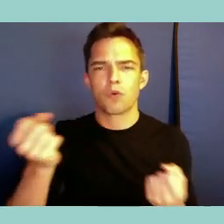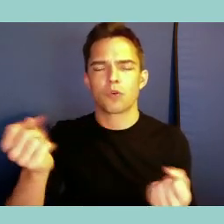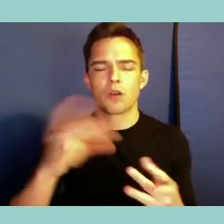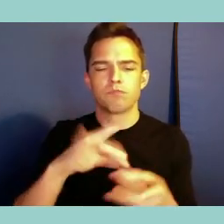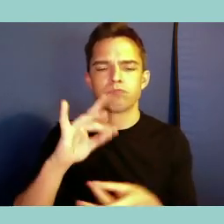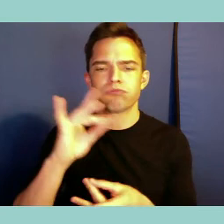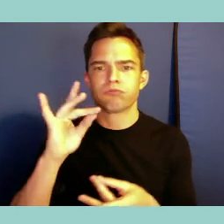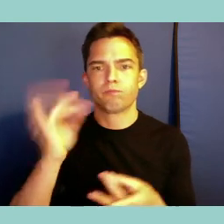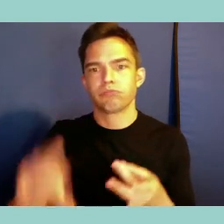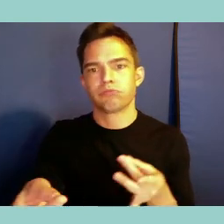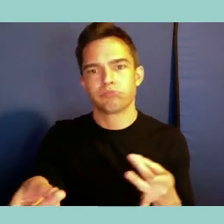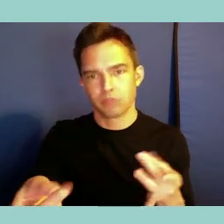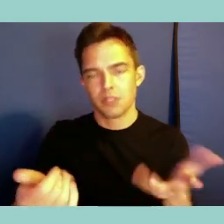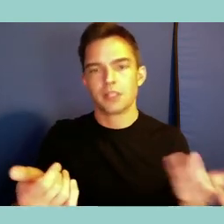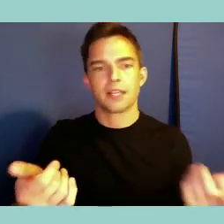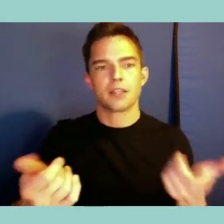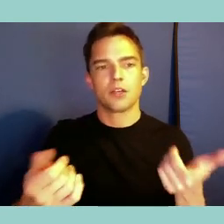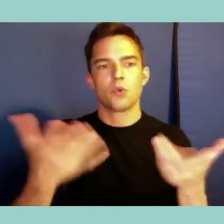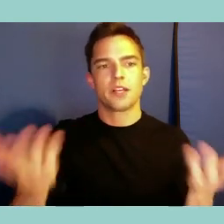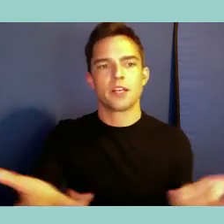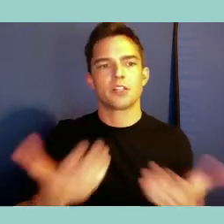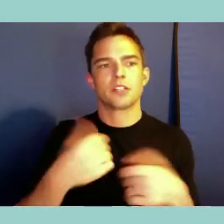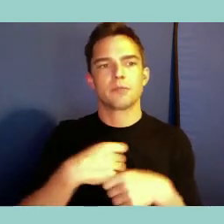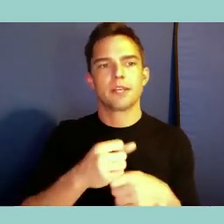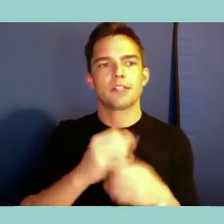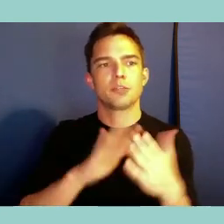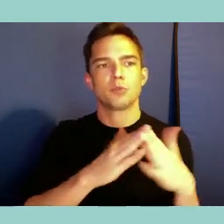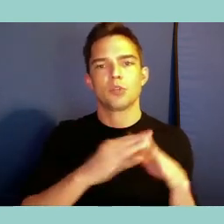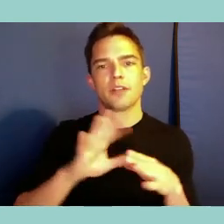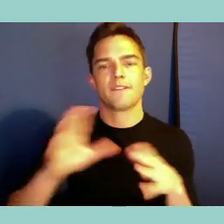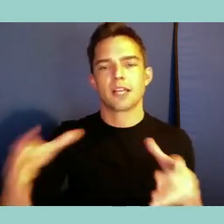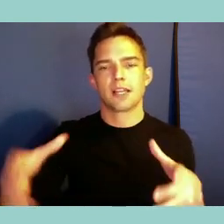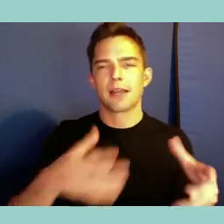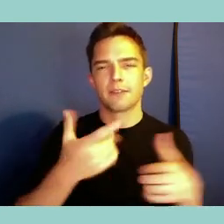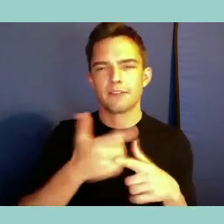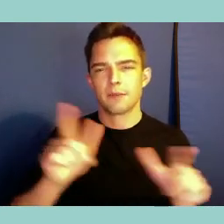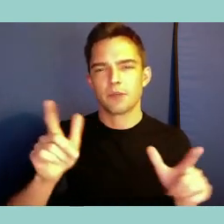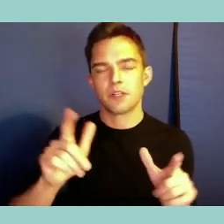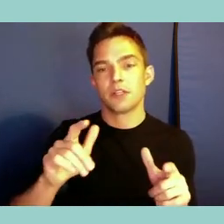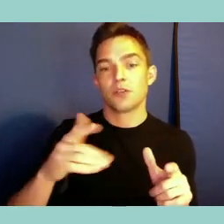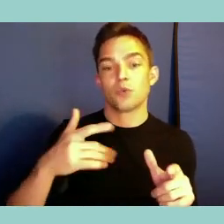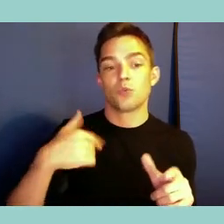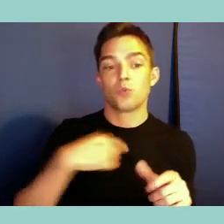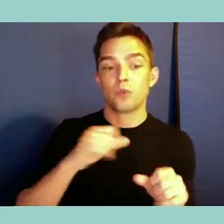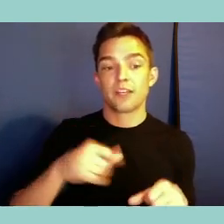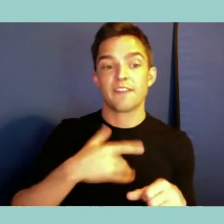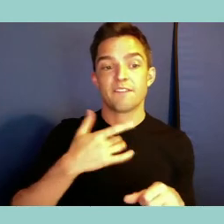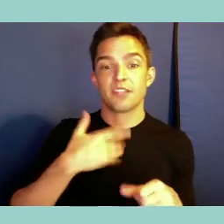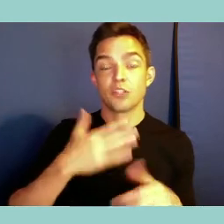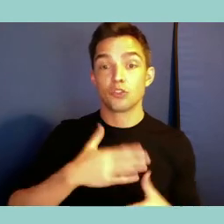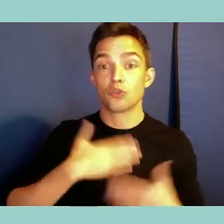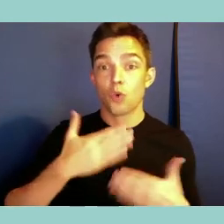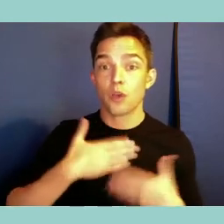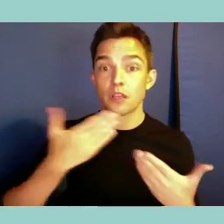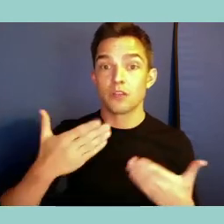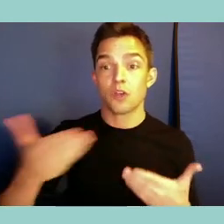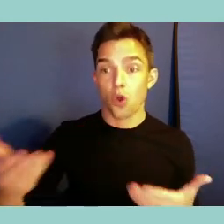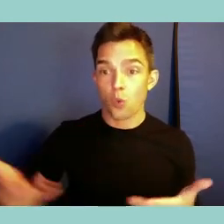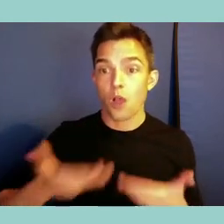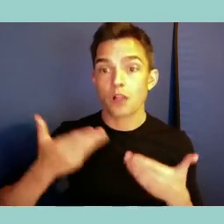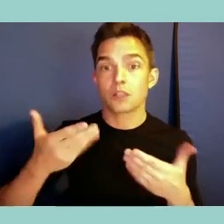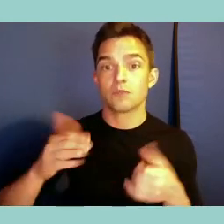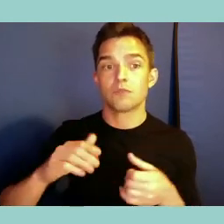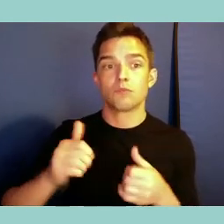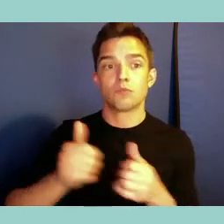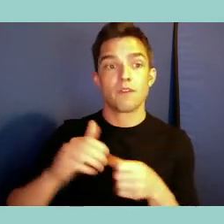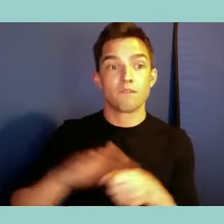called to live lives and create communities of collective liberation, places where we can feel joy, where we can be welcomed in the fullness